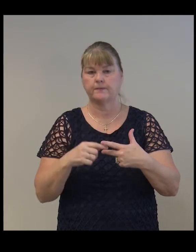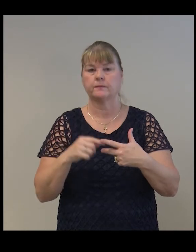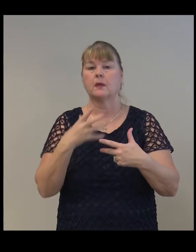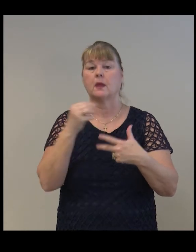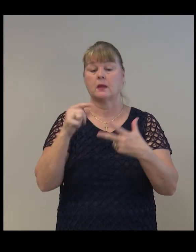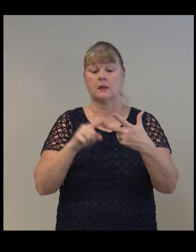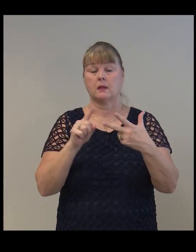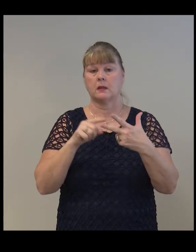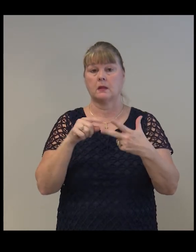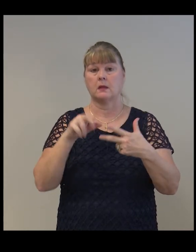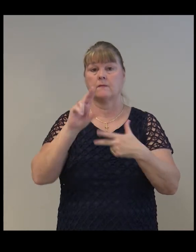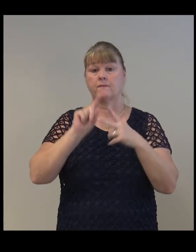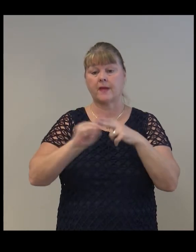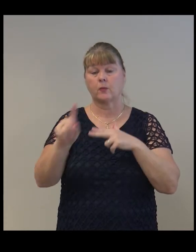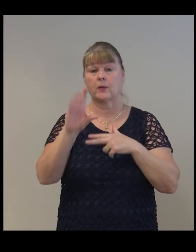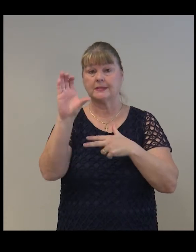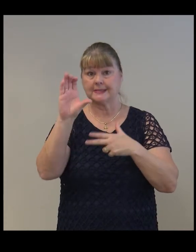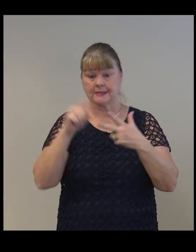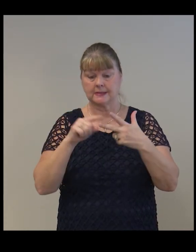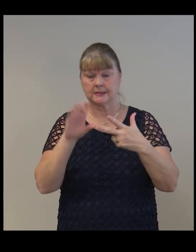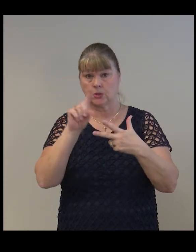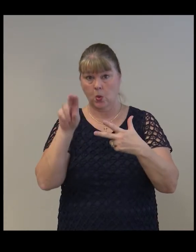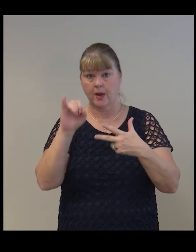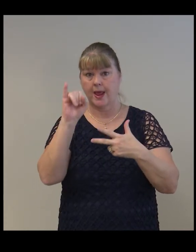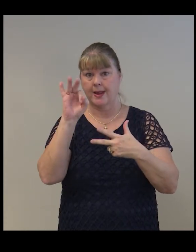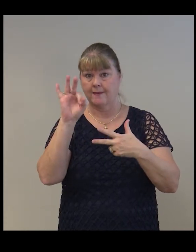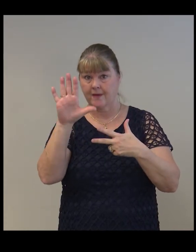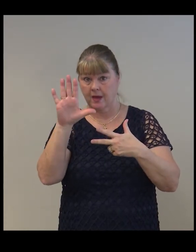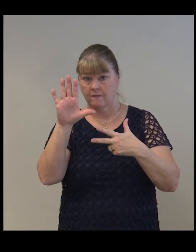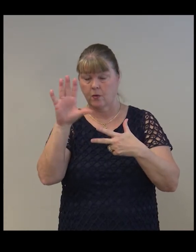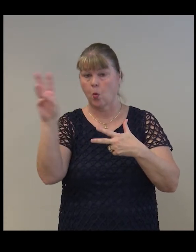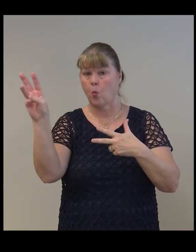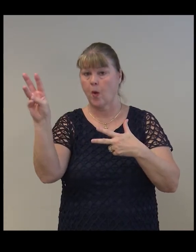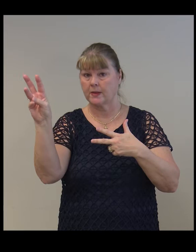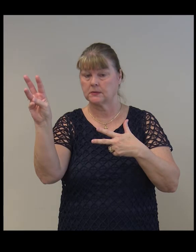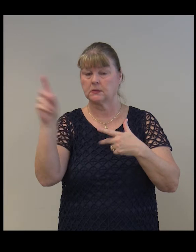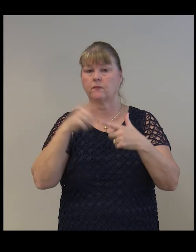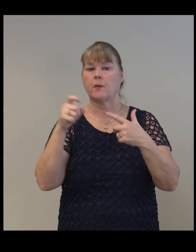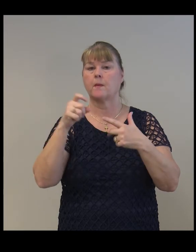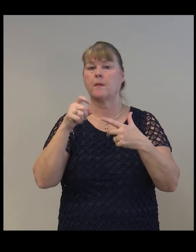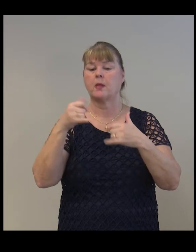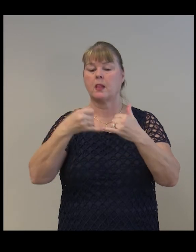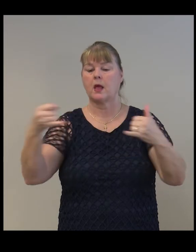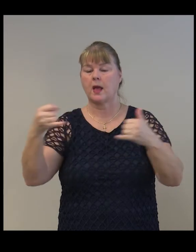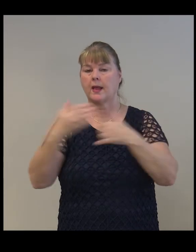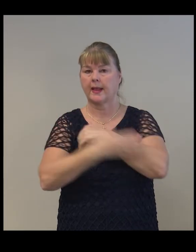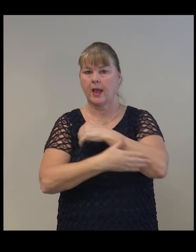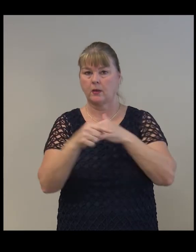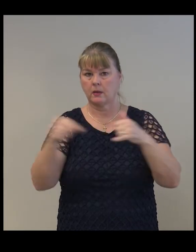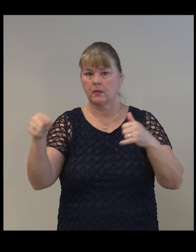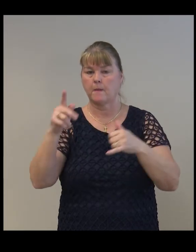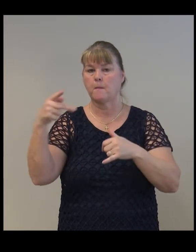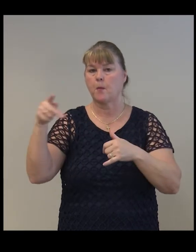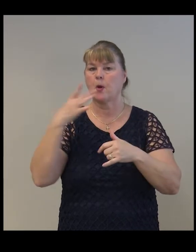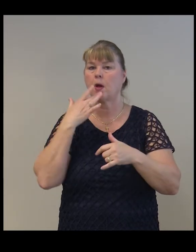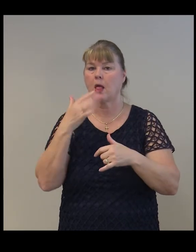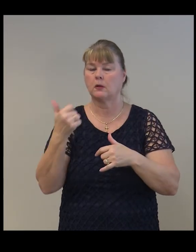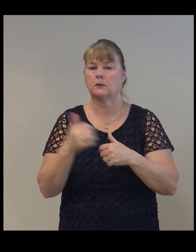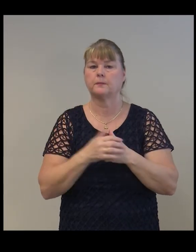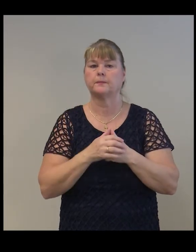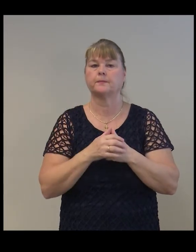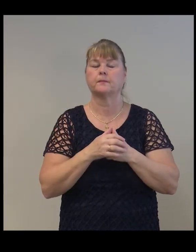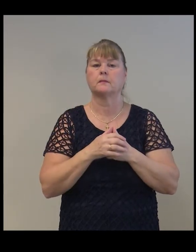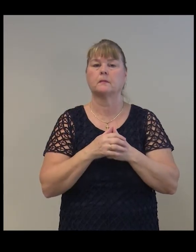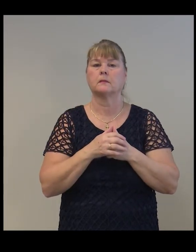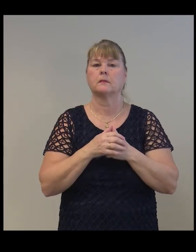I-95. And then evacuation zone C is I-95 west to the county line, and that's going to be that purple